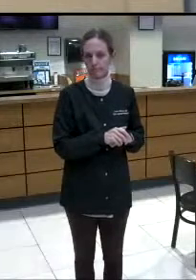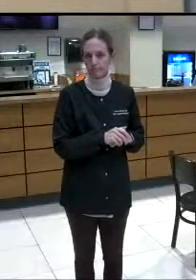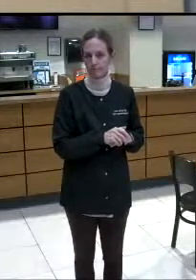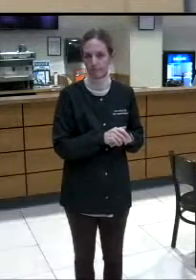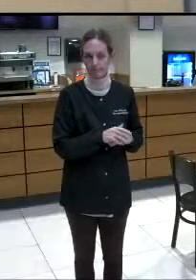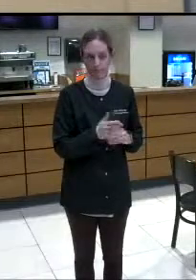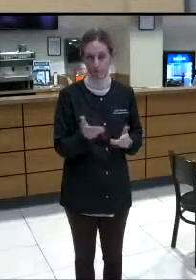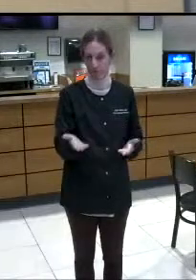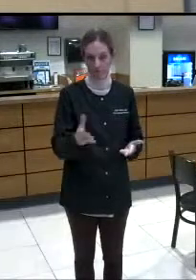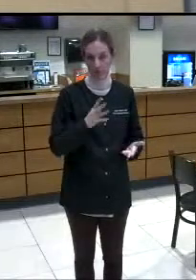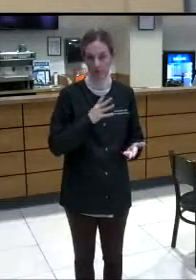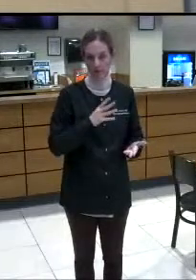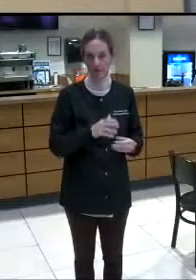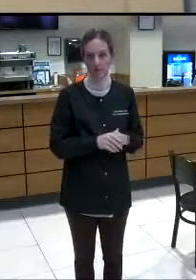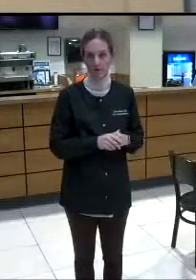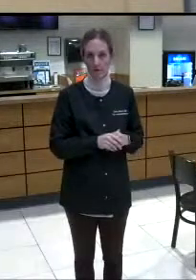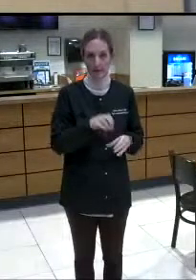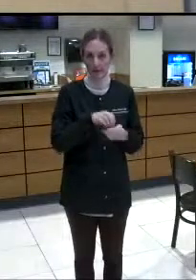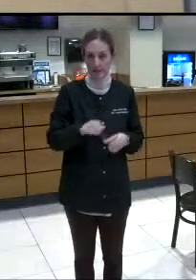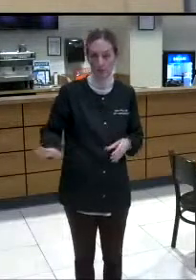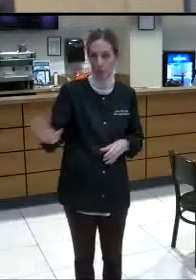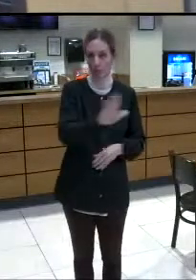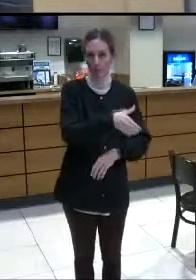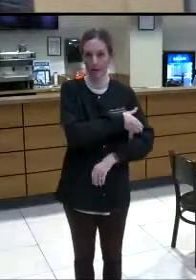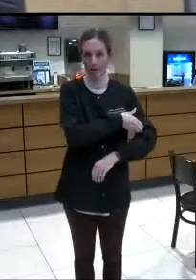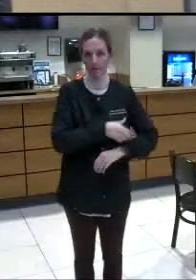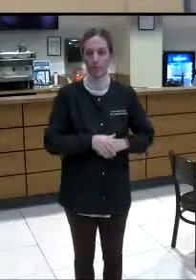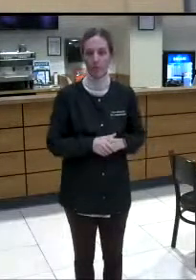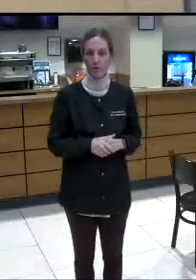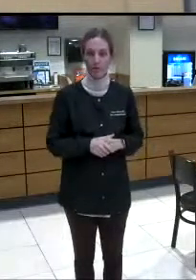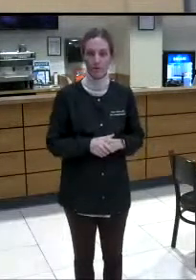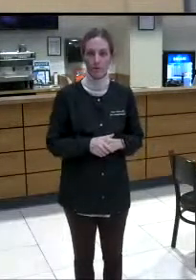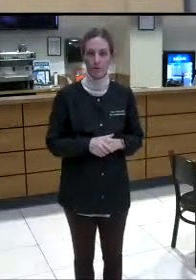board's power.